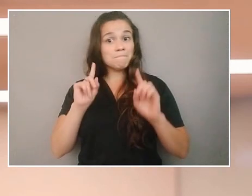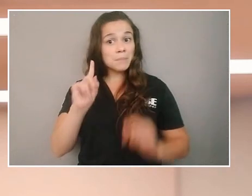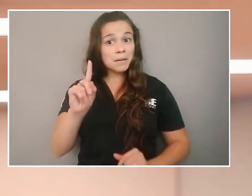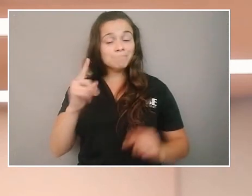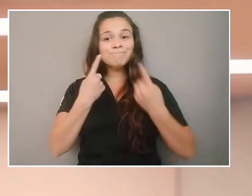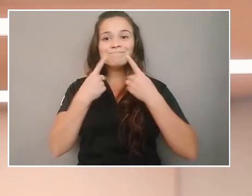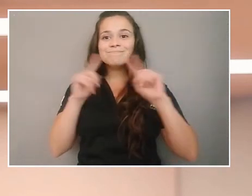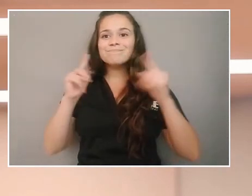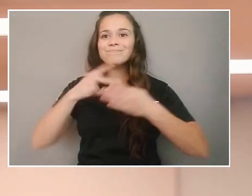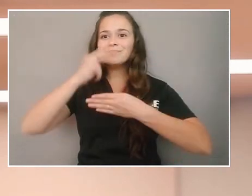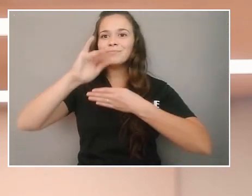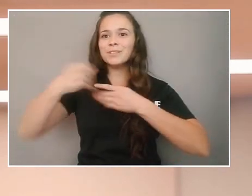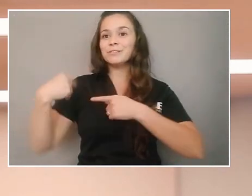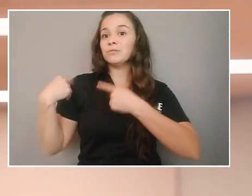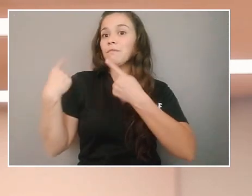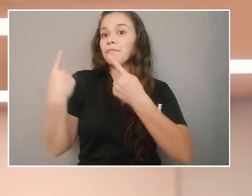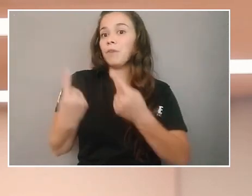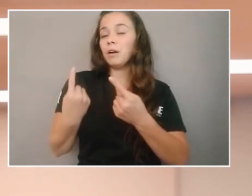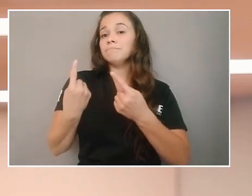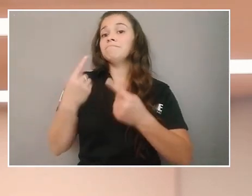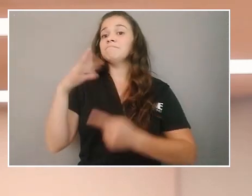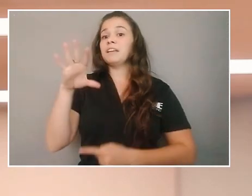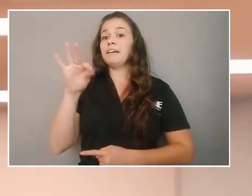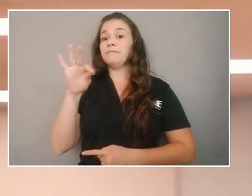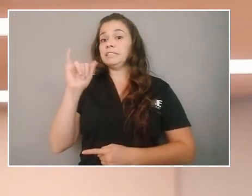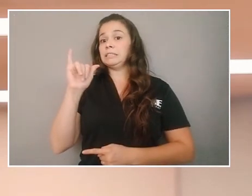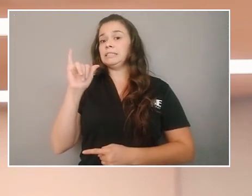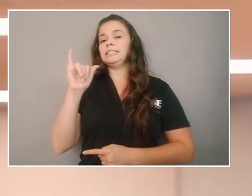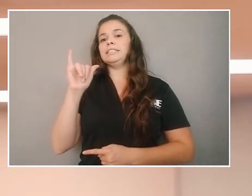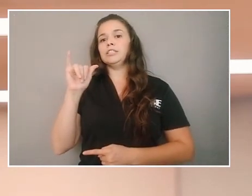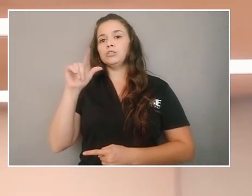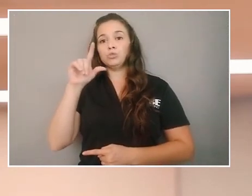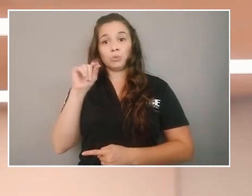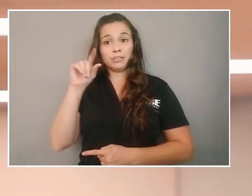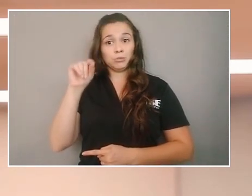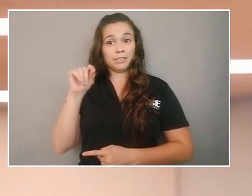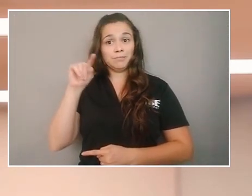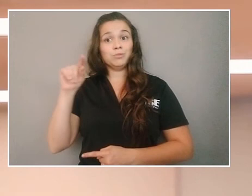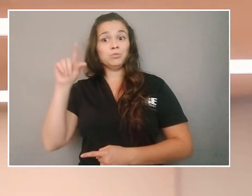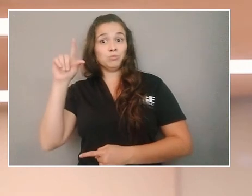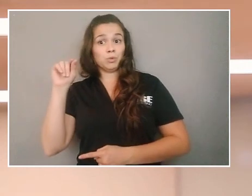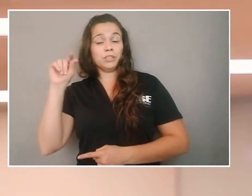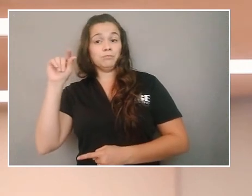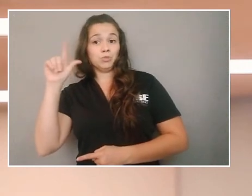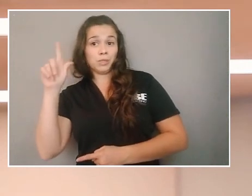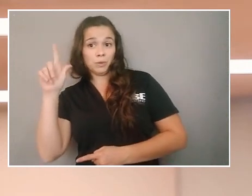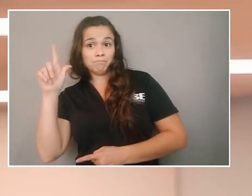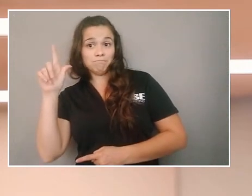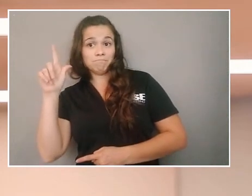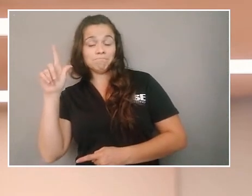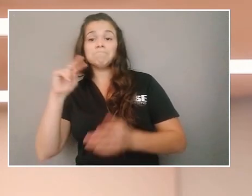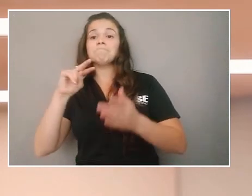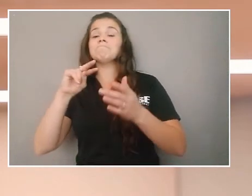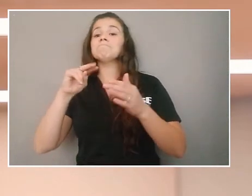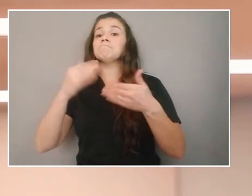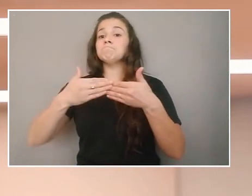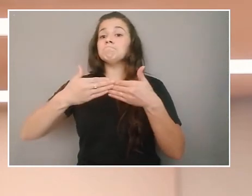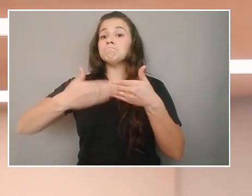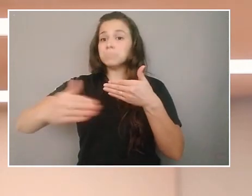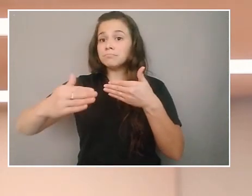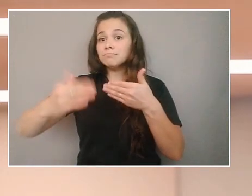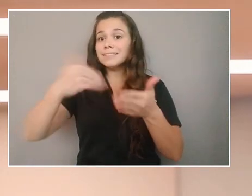starting with fiscal year 2020 to 2021, The centers will integrate into the